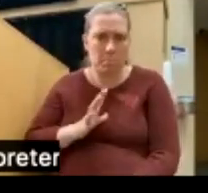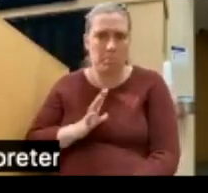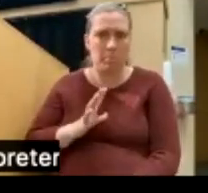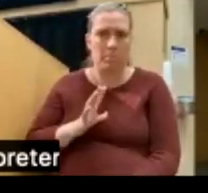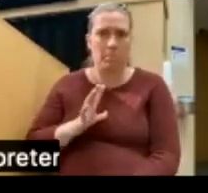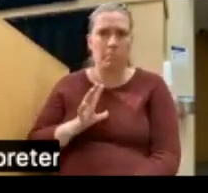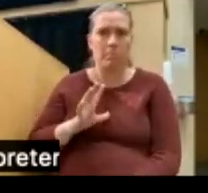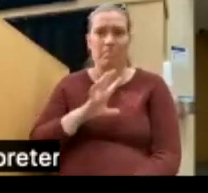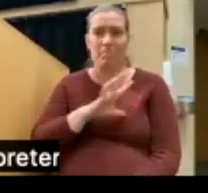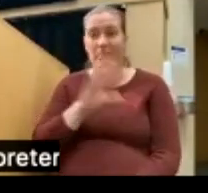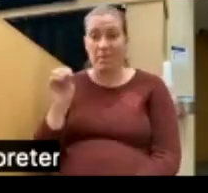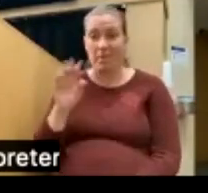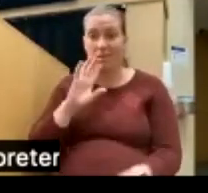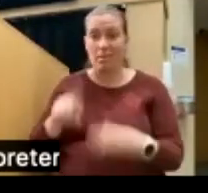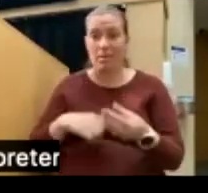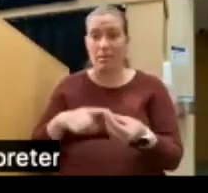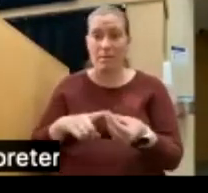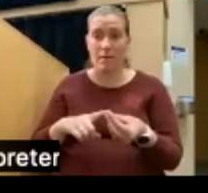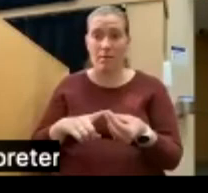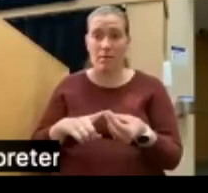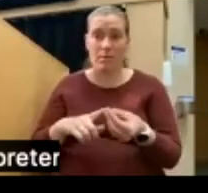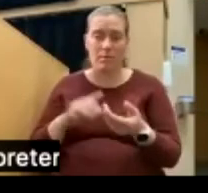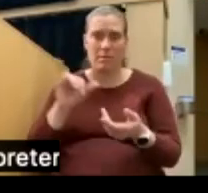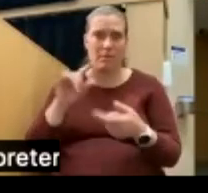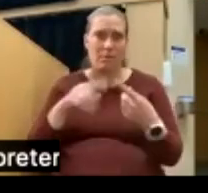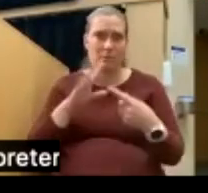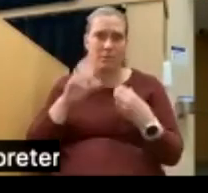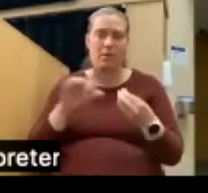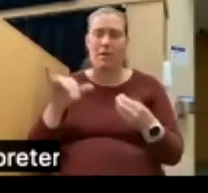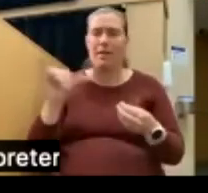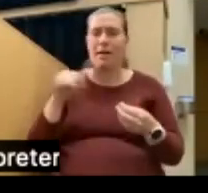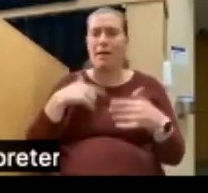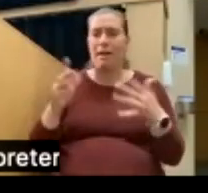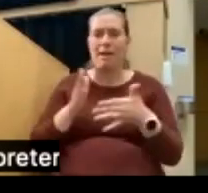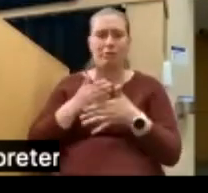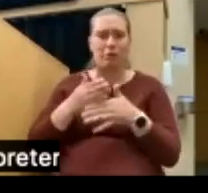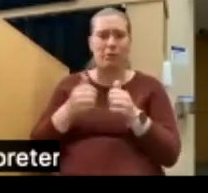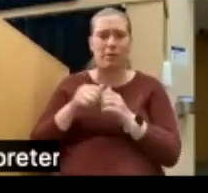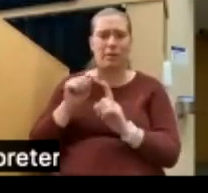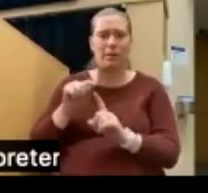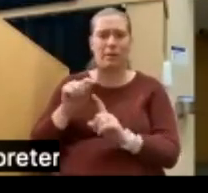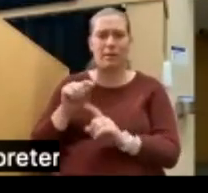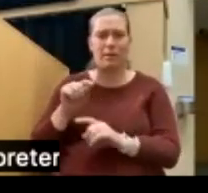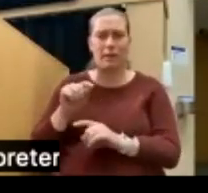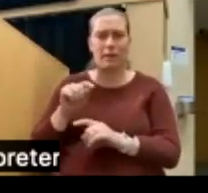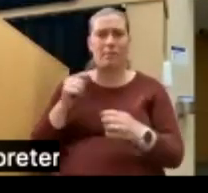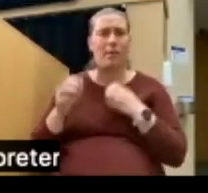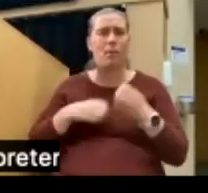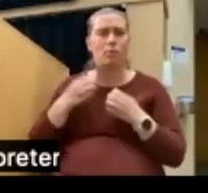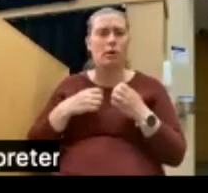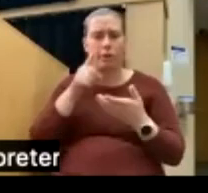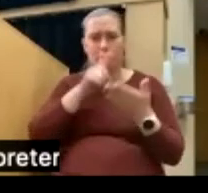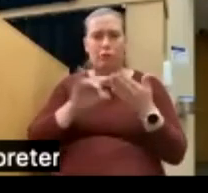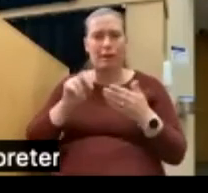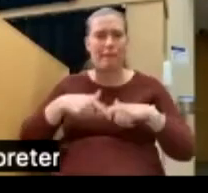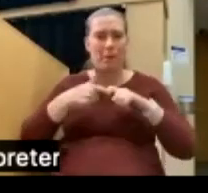you know, and also talk about when we're having the rough days. Like I shared with the emotional check-in pauses, like I do that